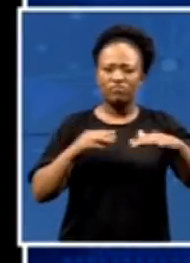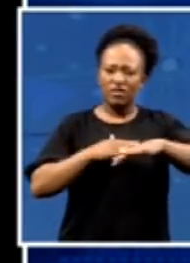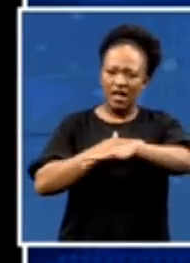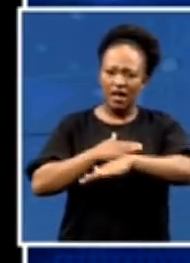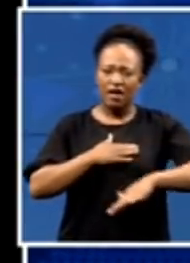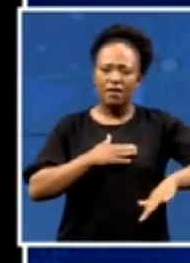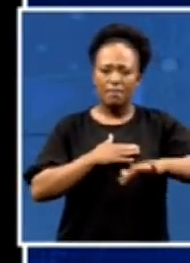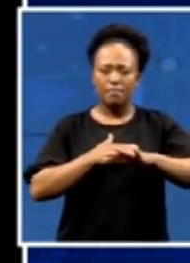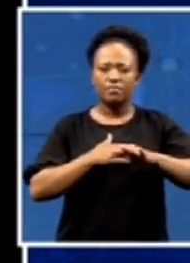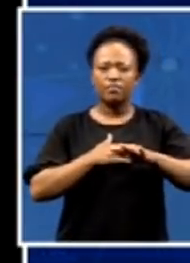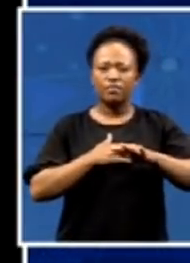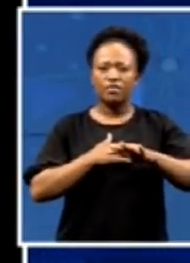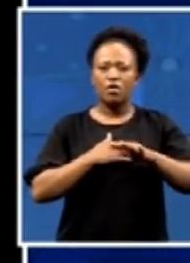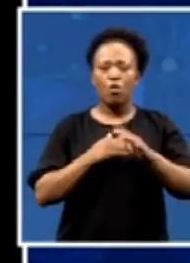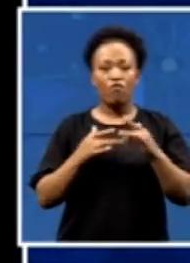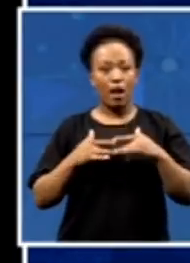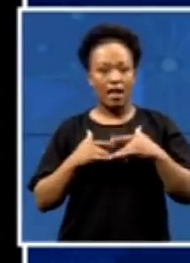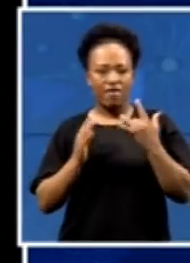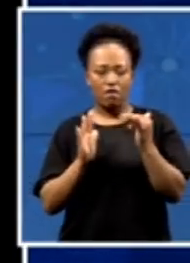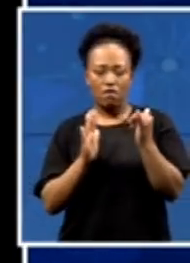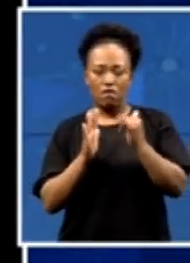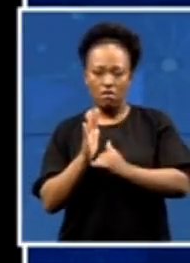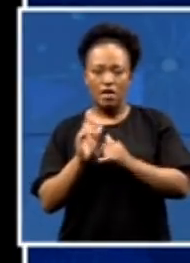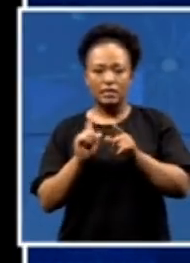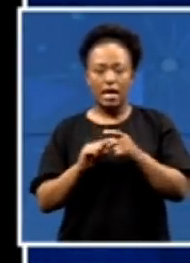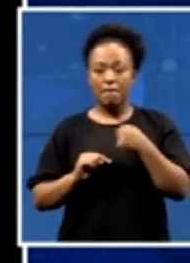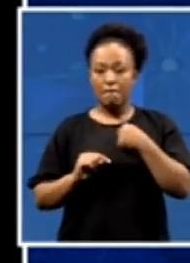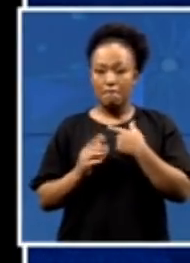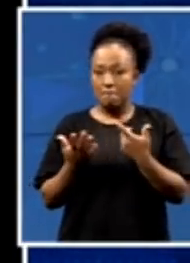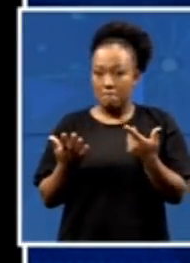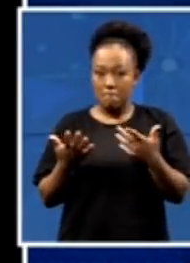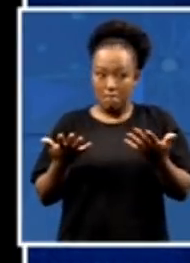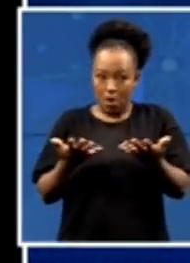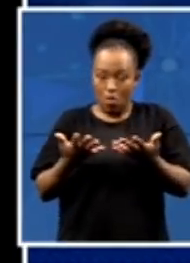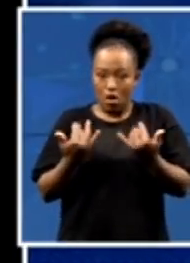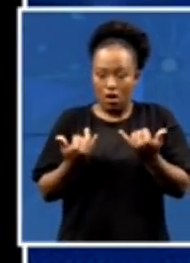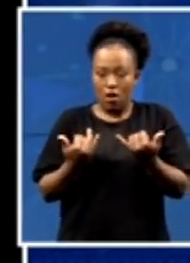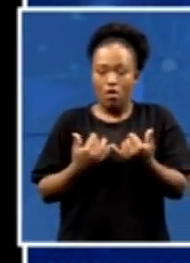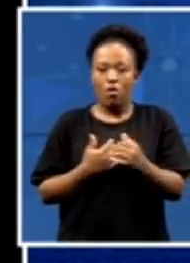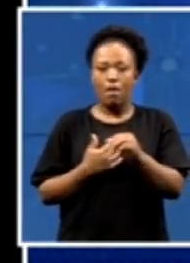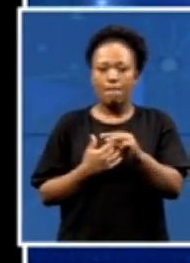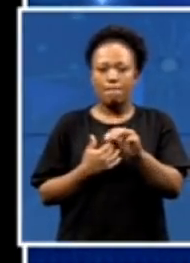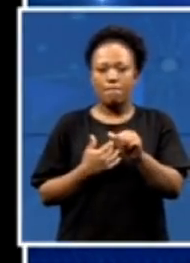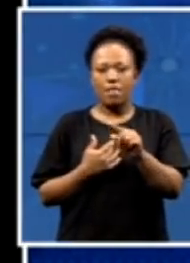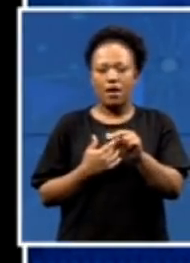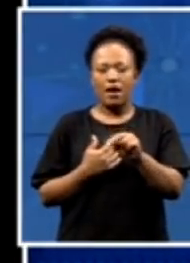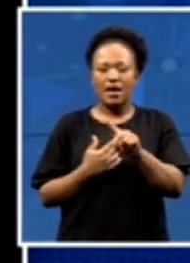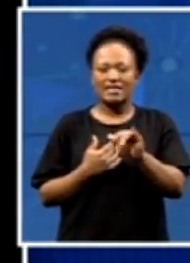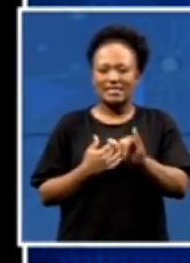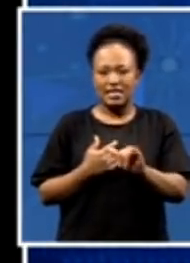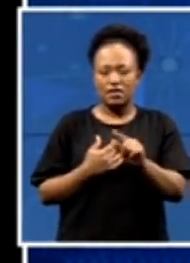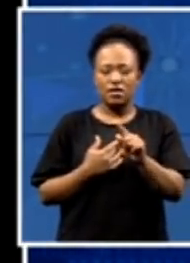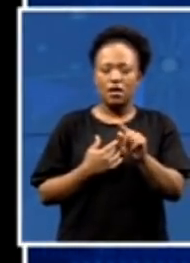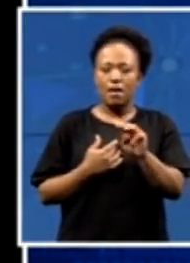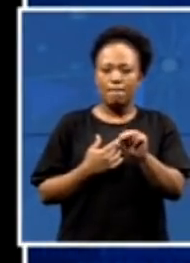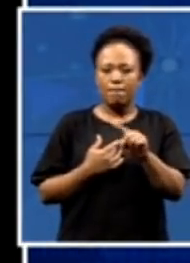dwelling. As I am also where I am at Manzimtoti, I'm locked out. I cannot move any further than my